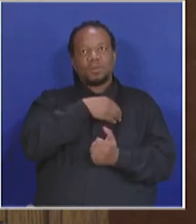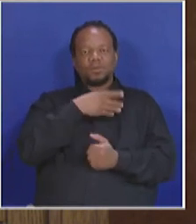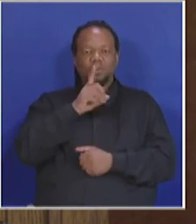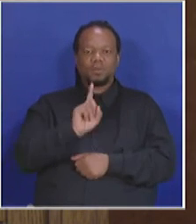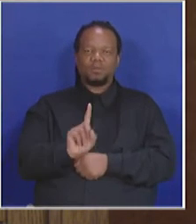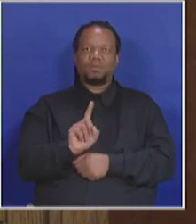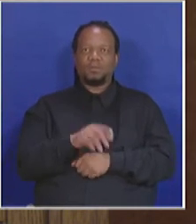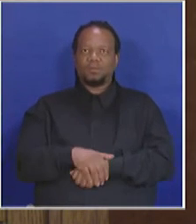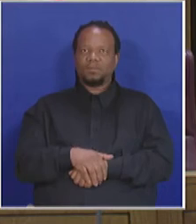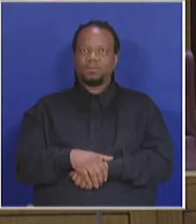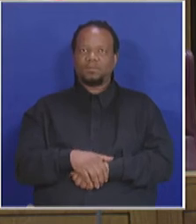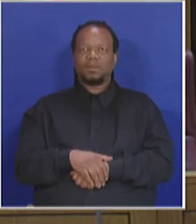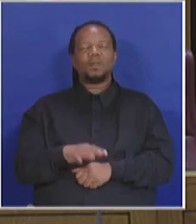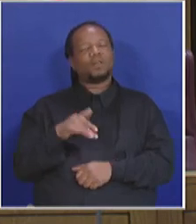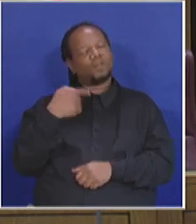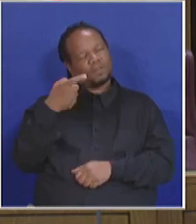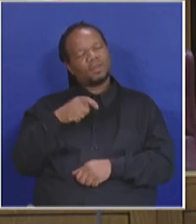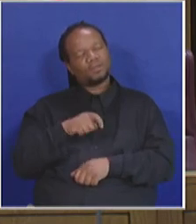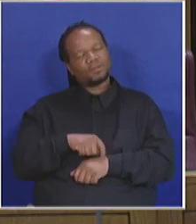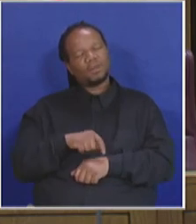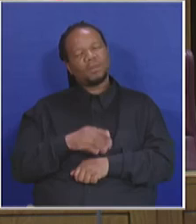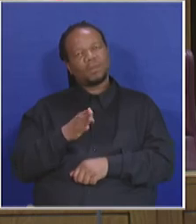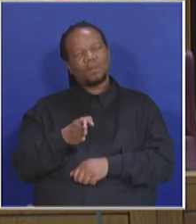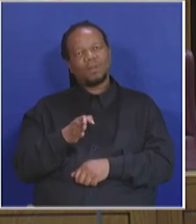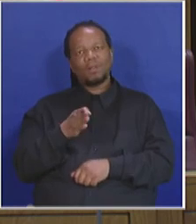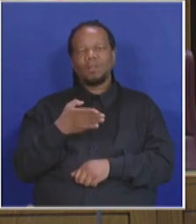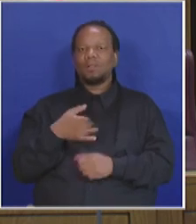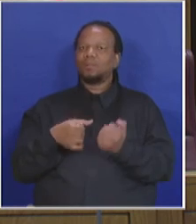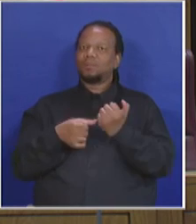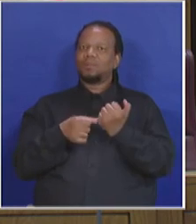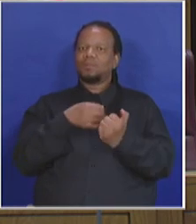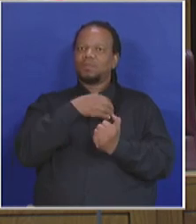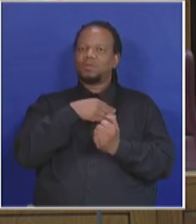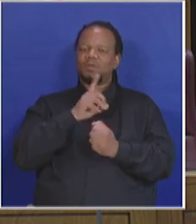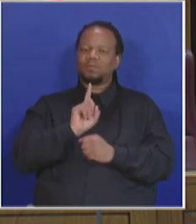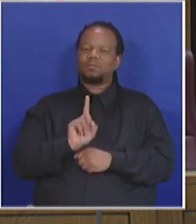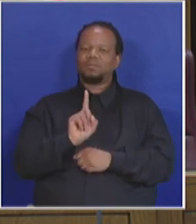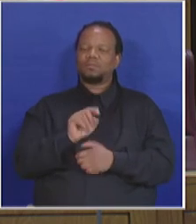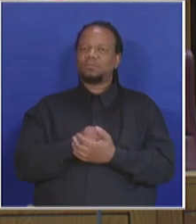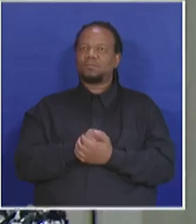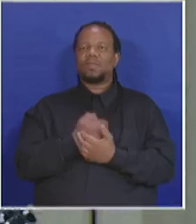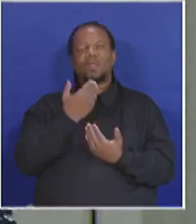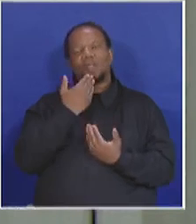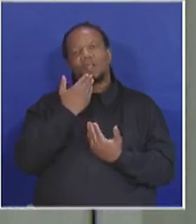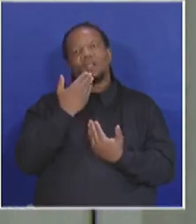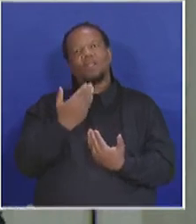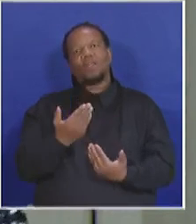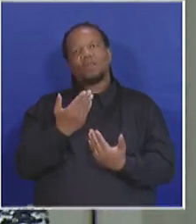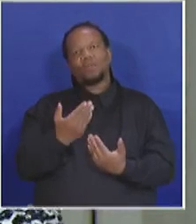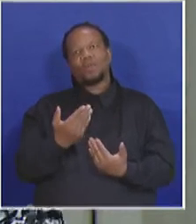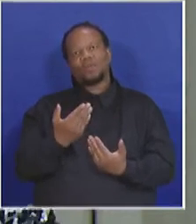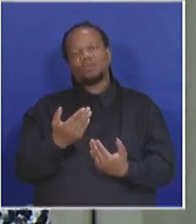podium. time round, Honorable Chair. Next time. Honorable Deputy Minister. Thank you very much,